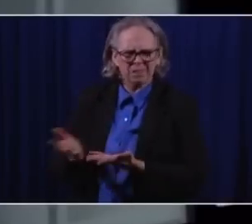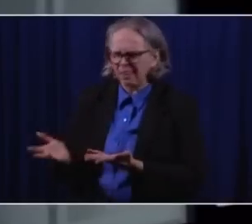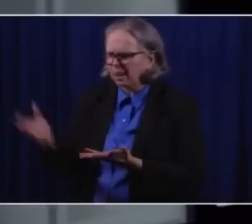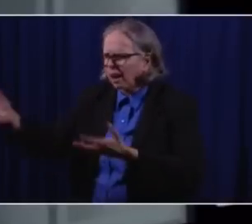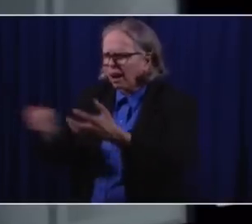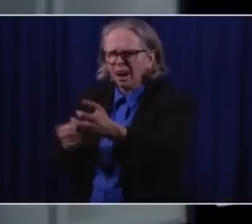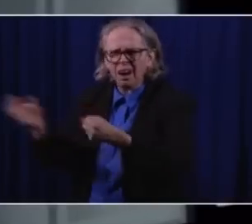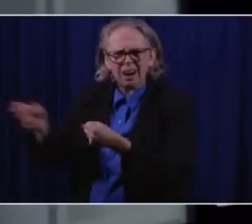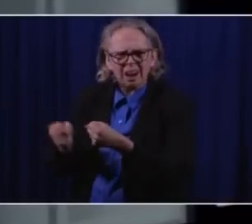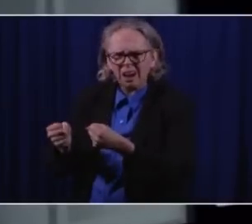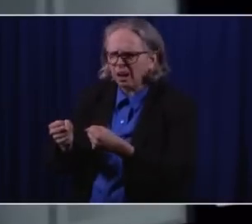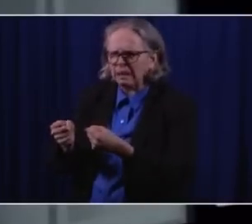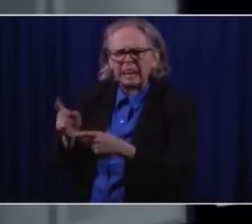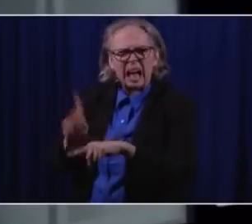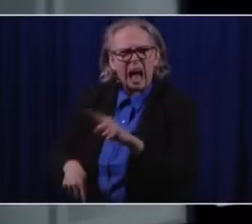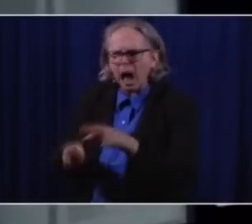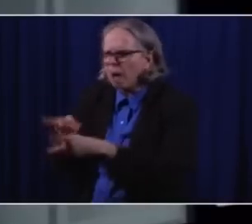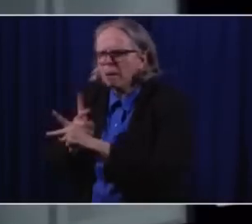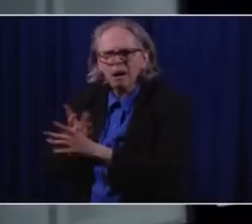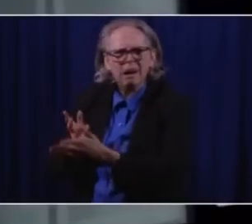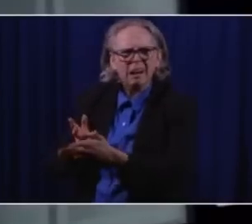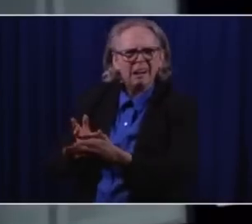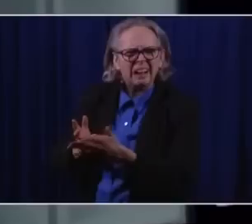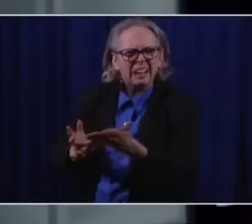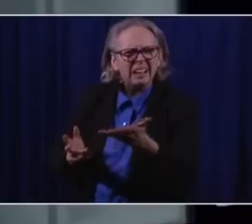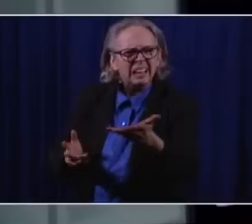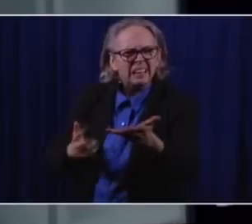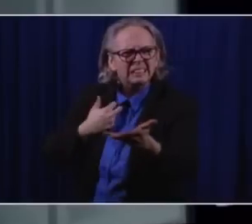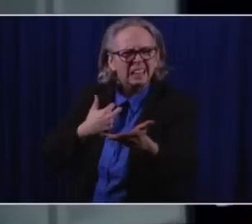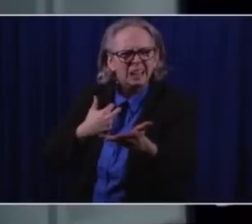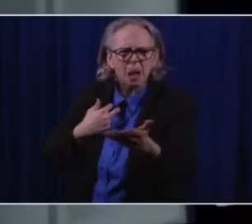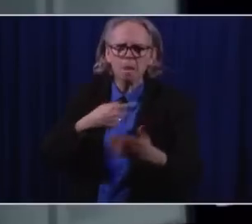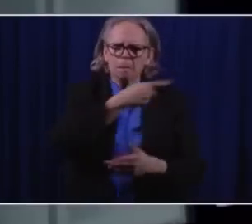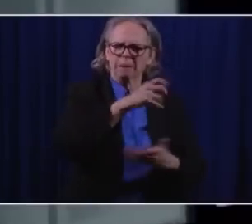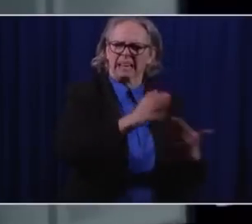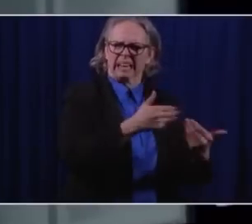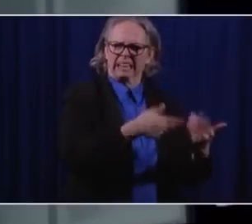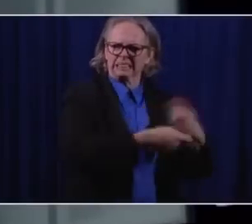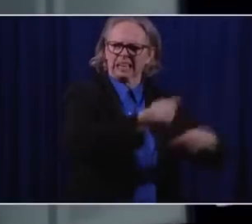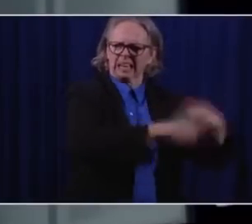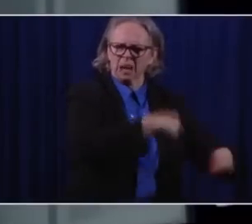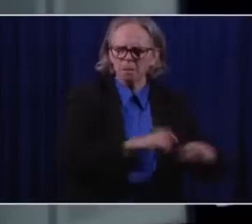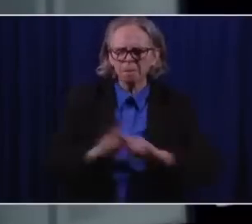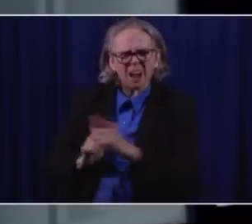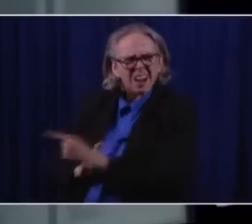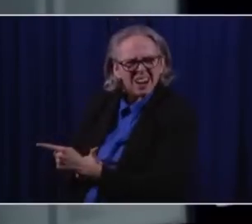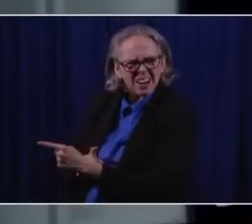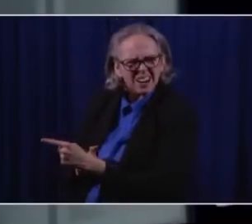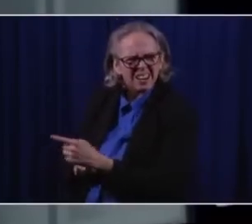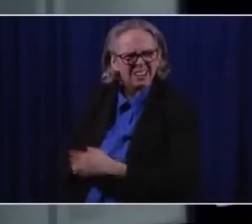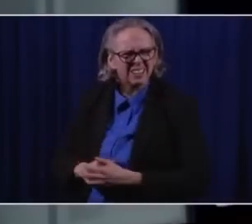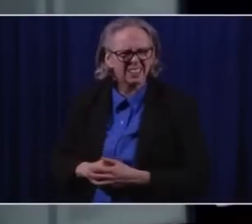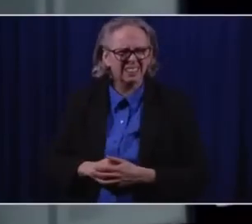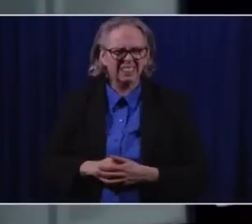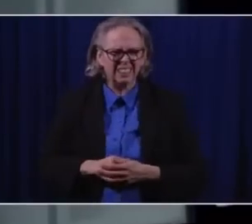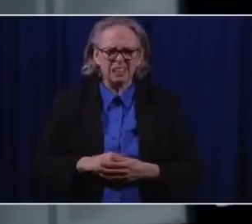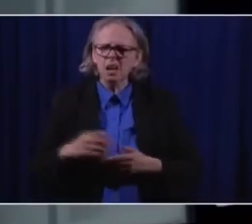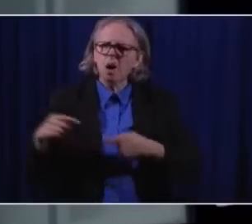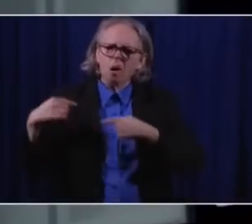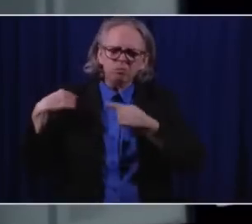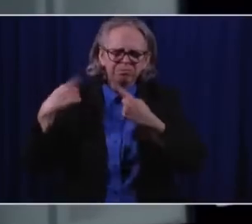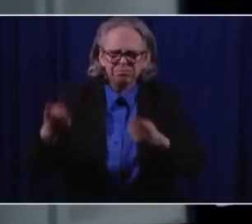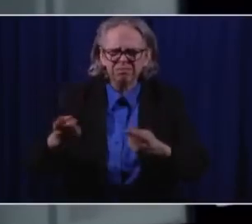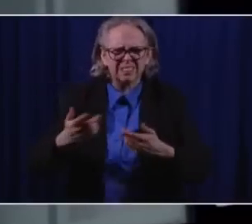this is happening on such a grand scale that even our tertiary neighbors, where larger hospitals that we might depend on to divert our own